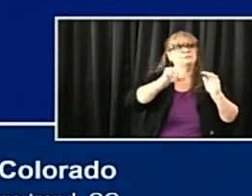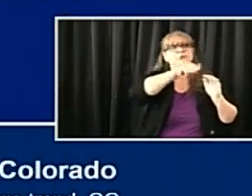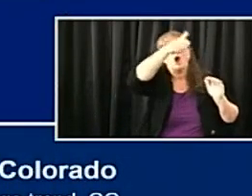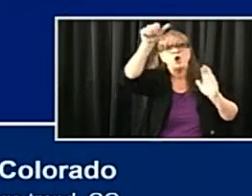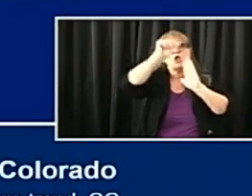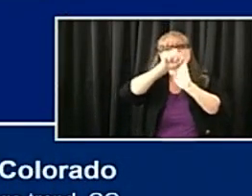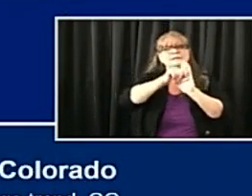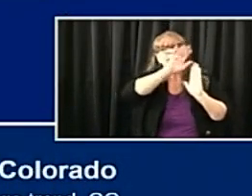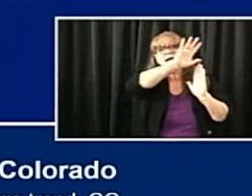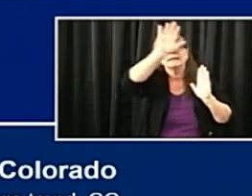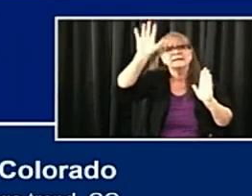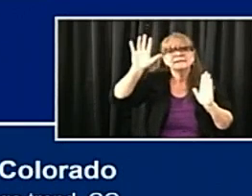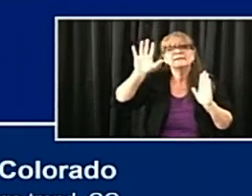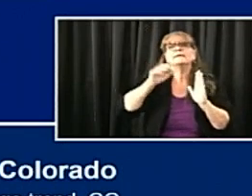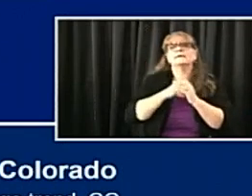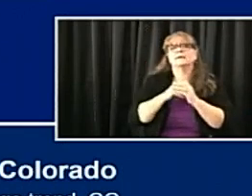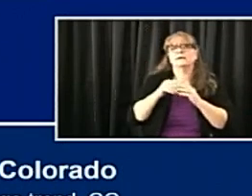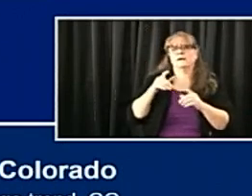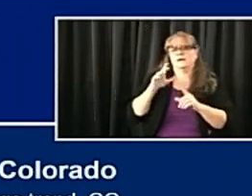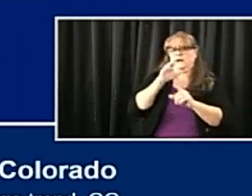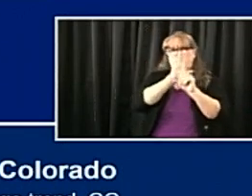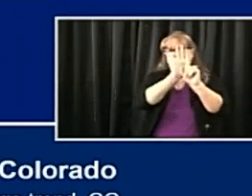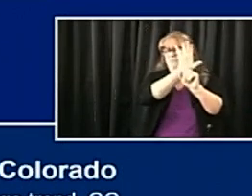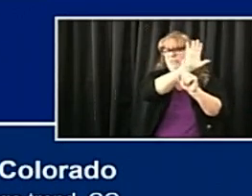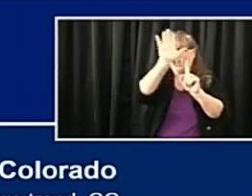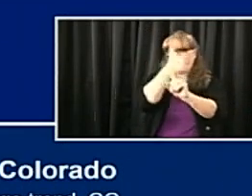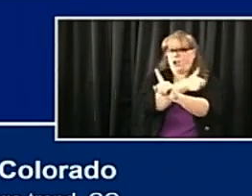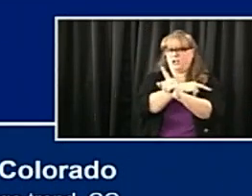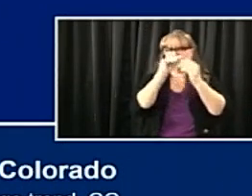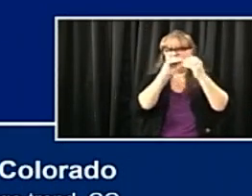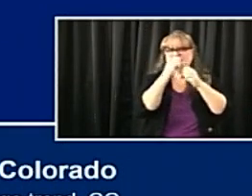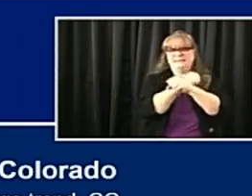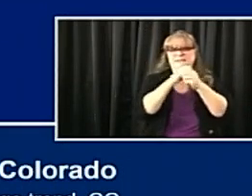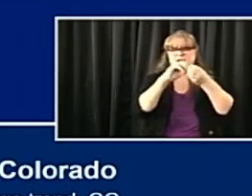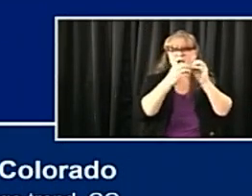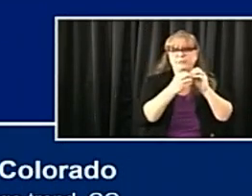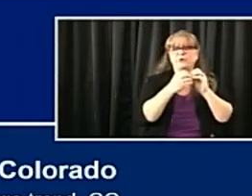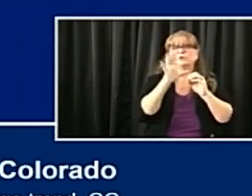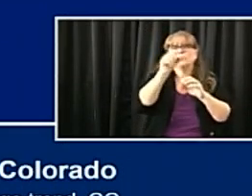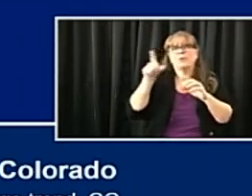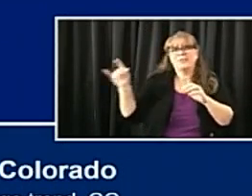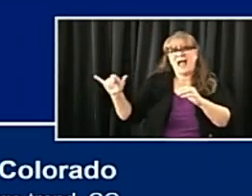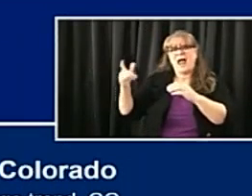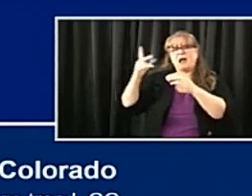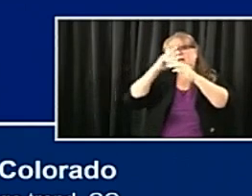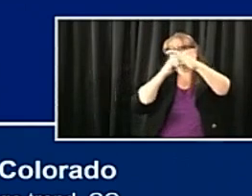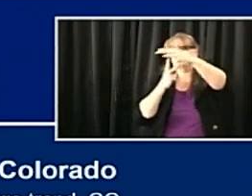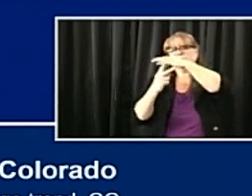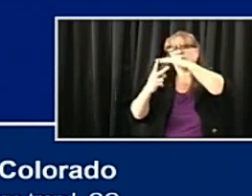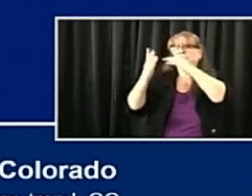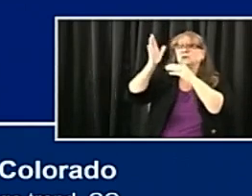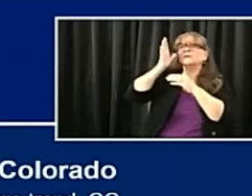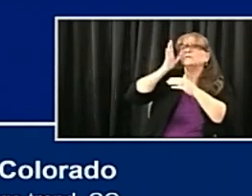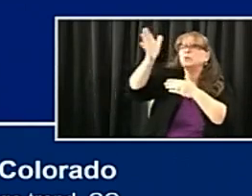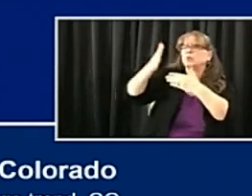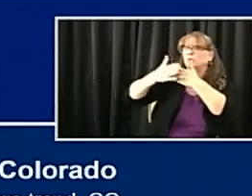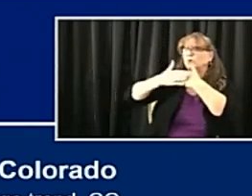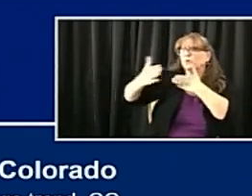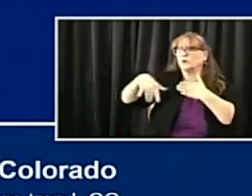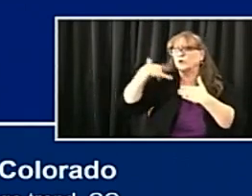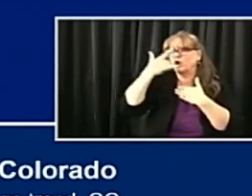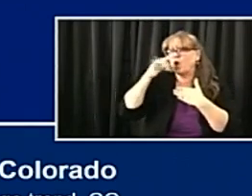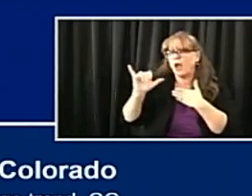hospitalizations, and also talk about some of our modeling data and what we are looking at right now, specifically looking at the impact of having a